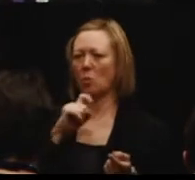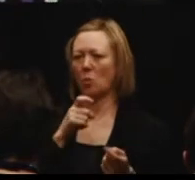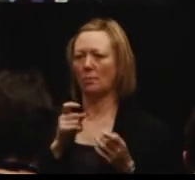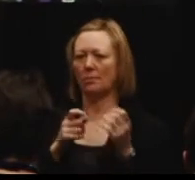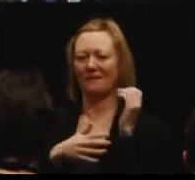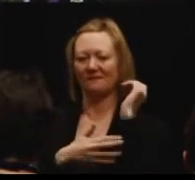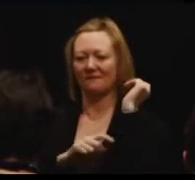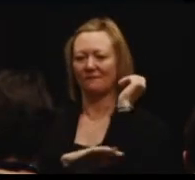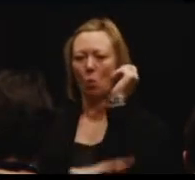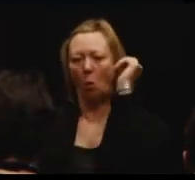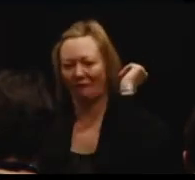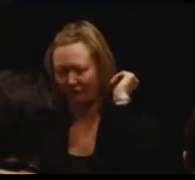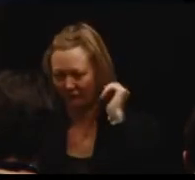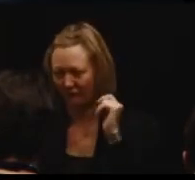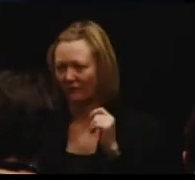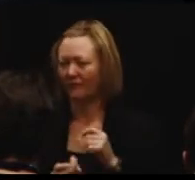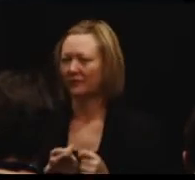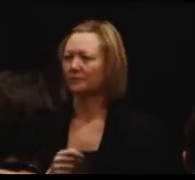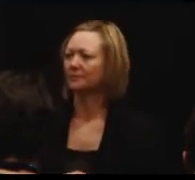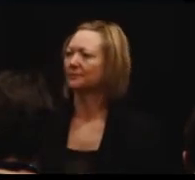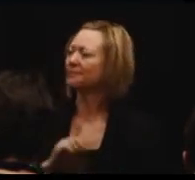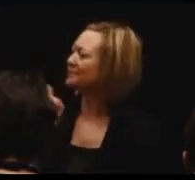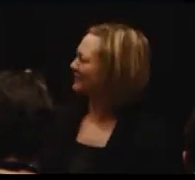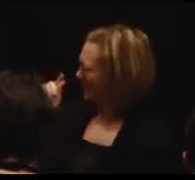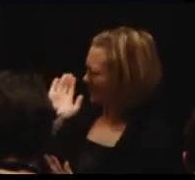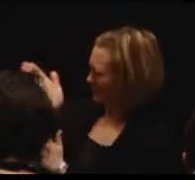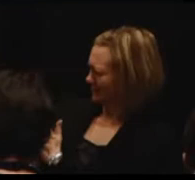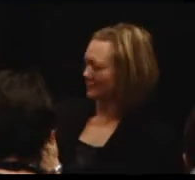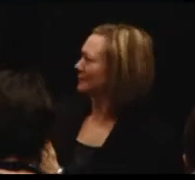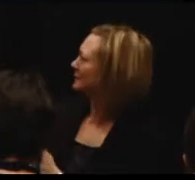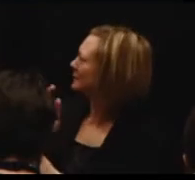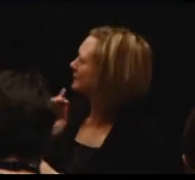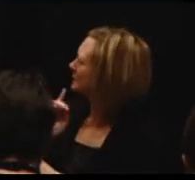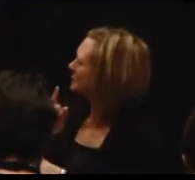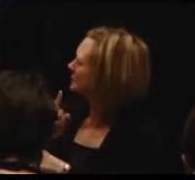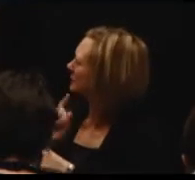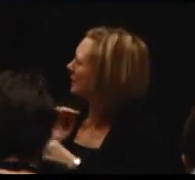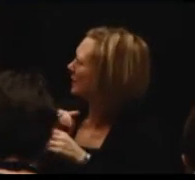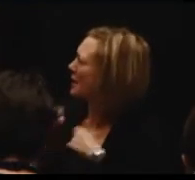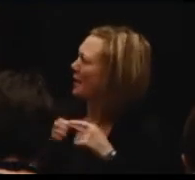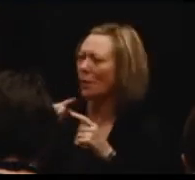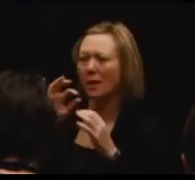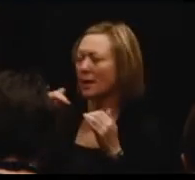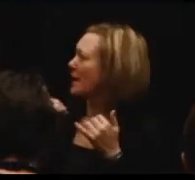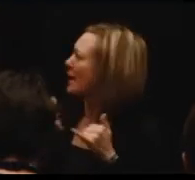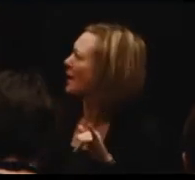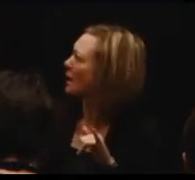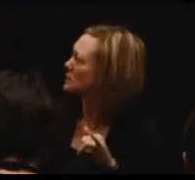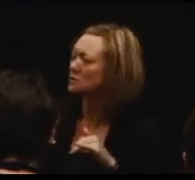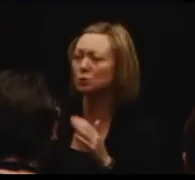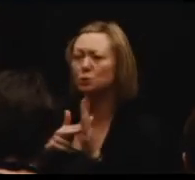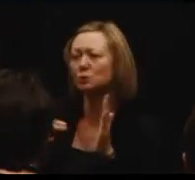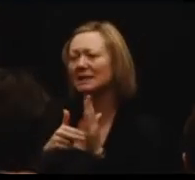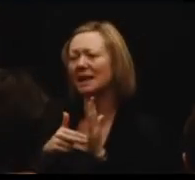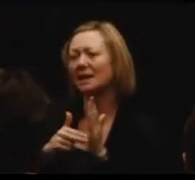face. Well, let me interject on cows here. There's an entire technology ecosystem in New Zealand which